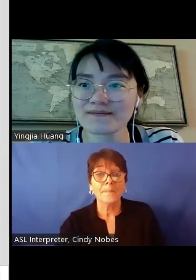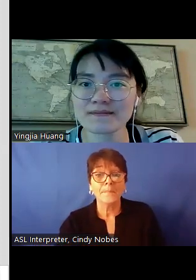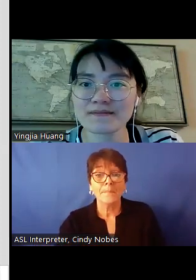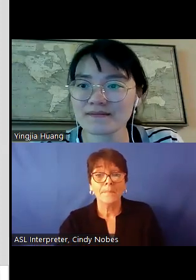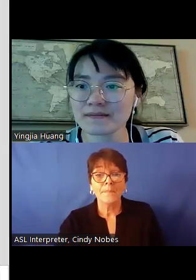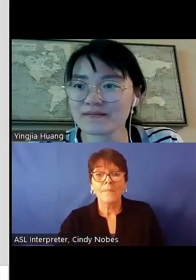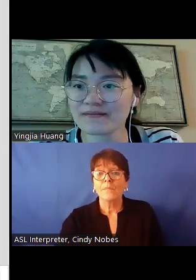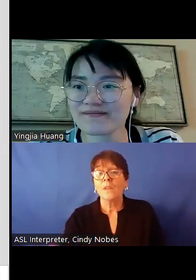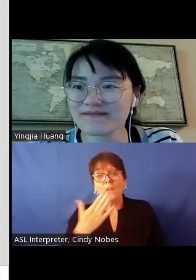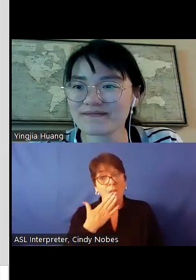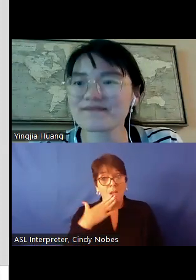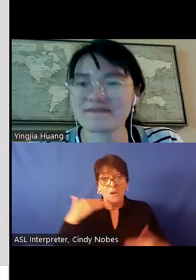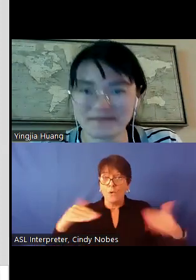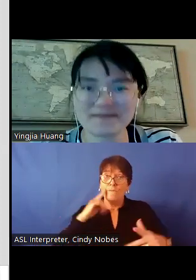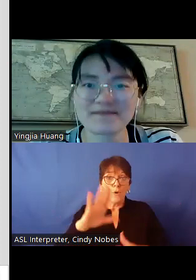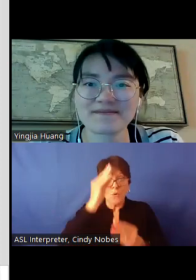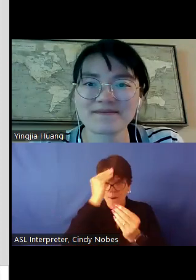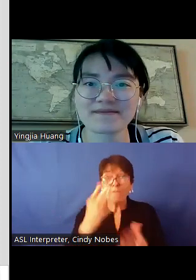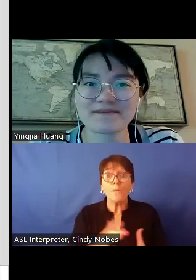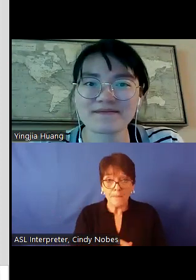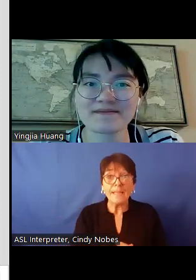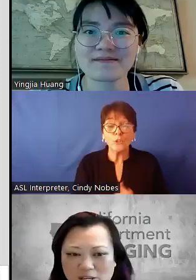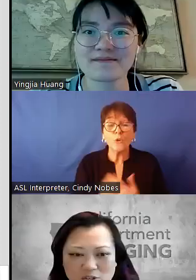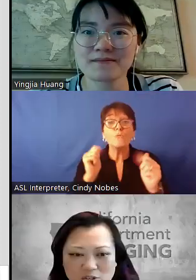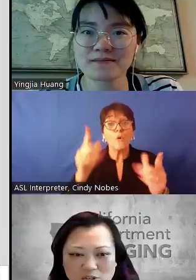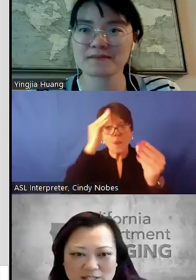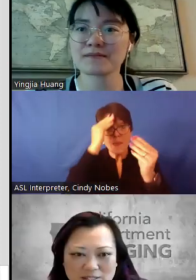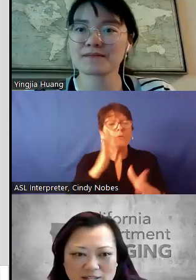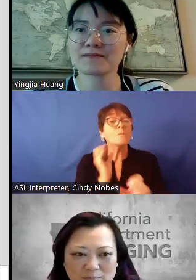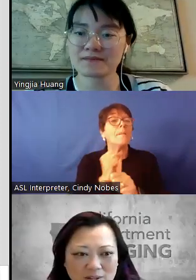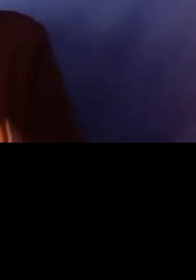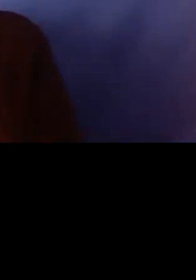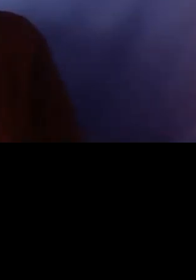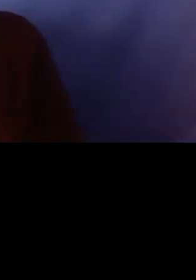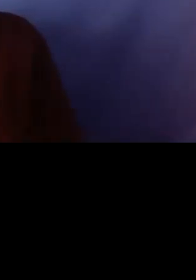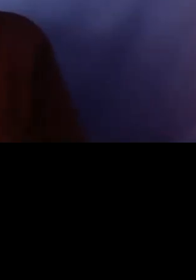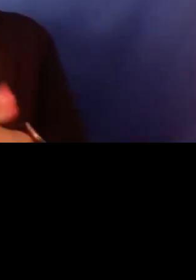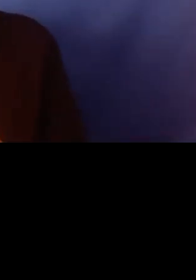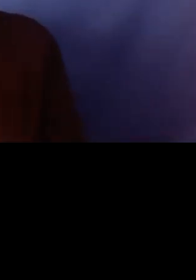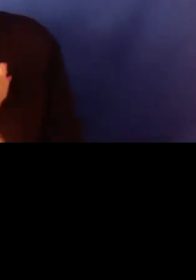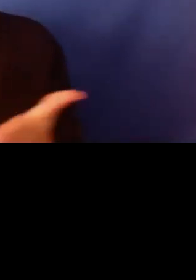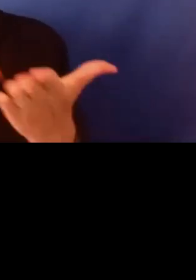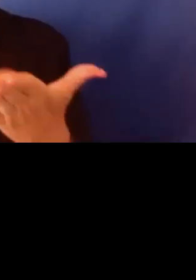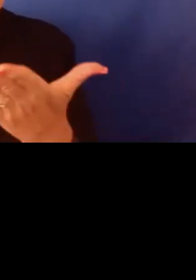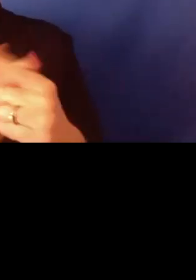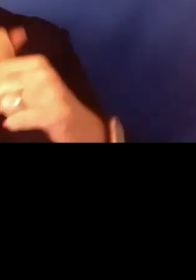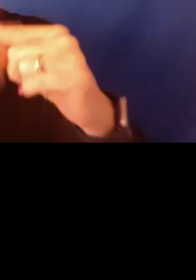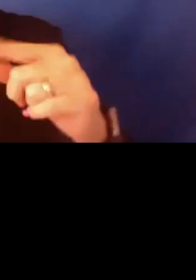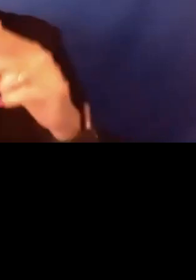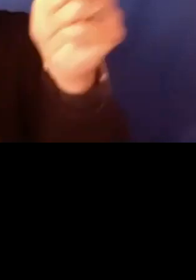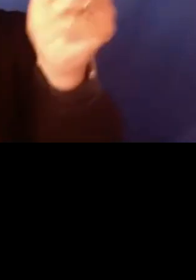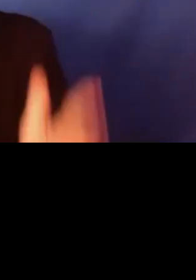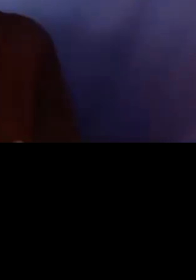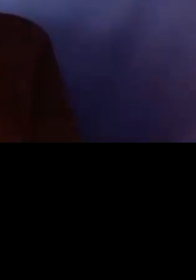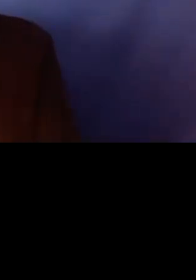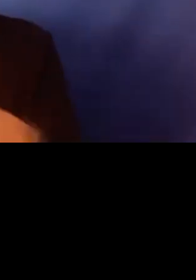Great, thank you both for all that information. All the information we'll make sure is on the resource page and also available to all of the participants